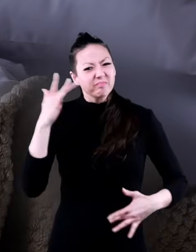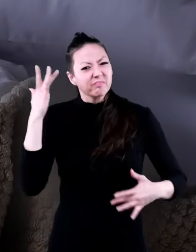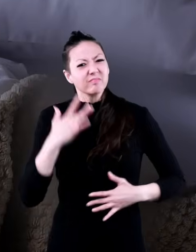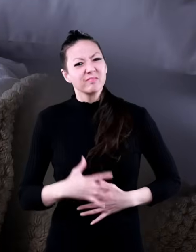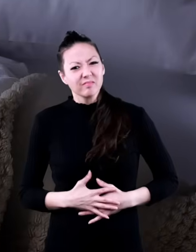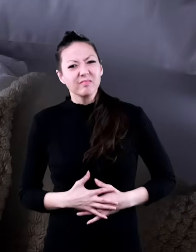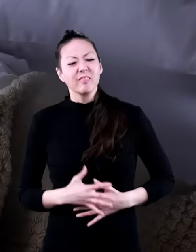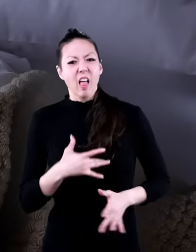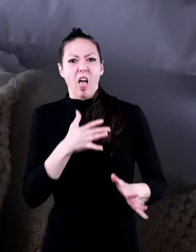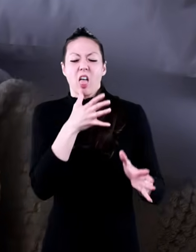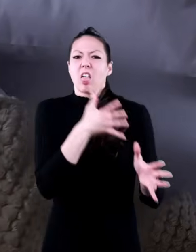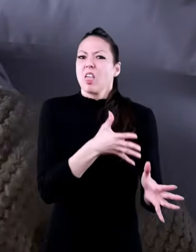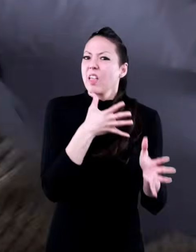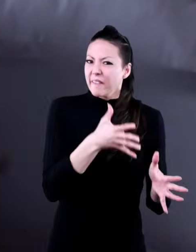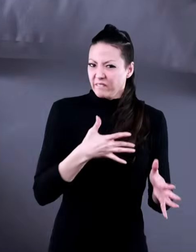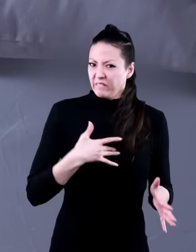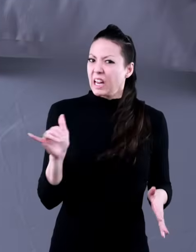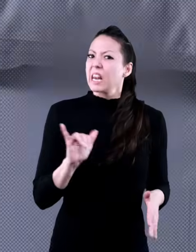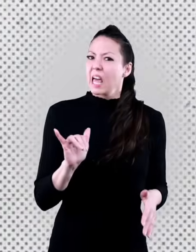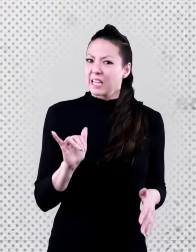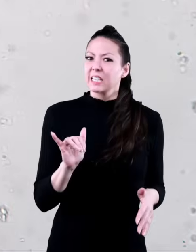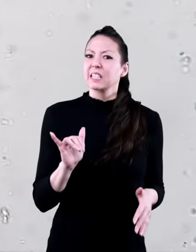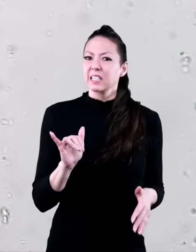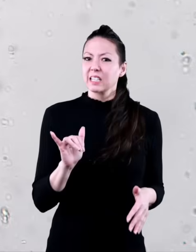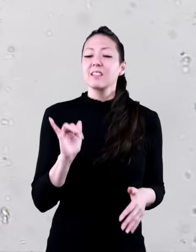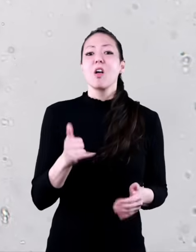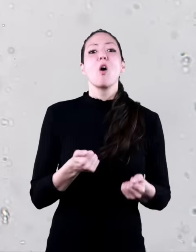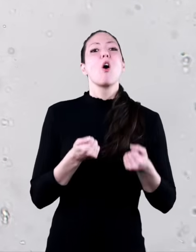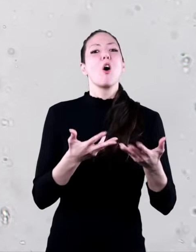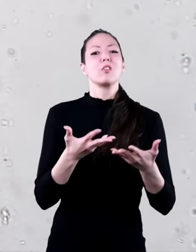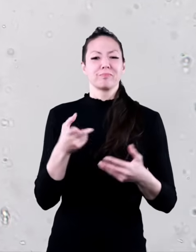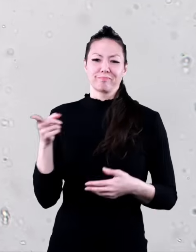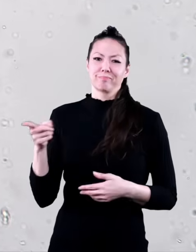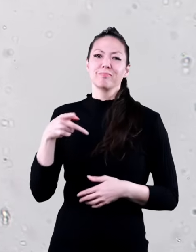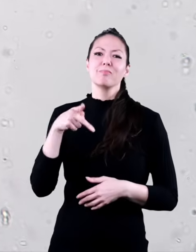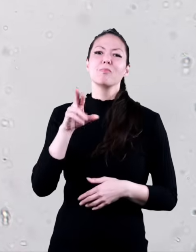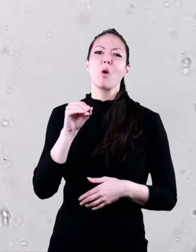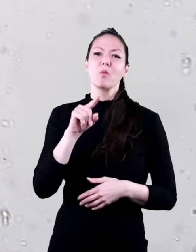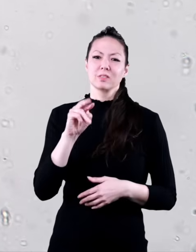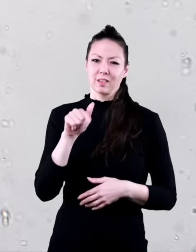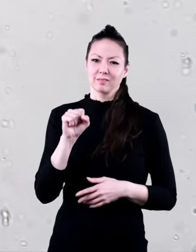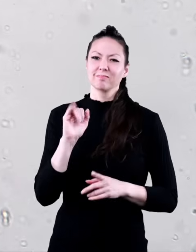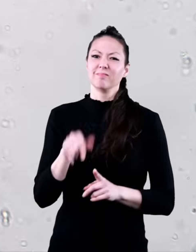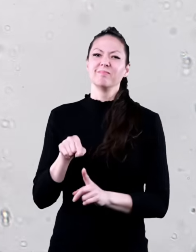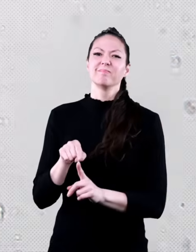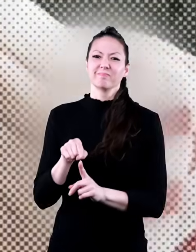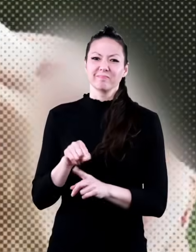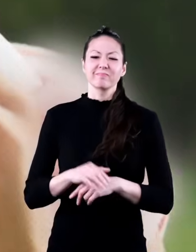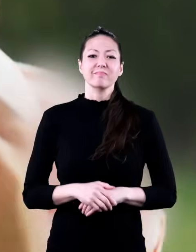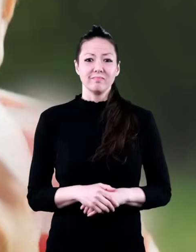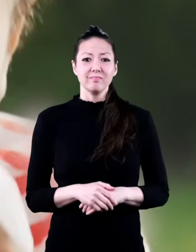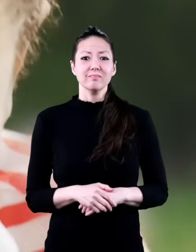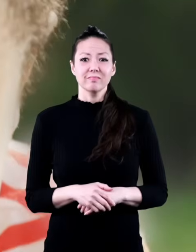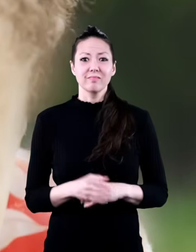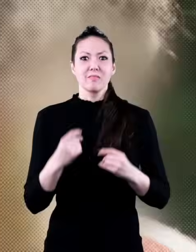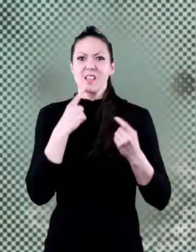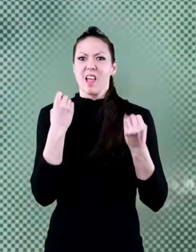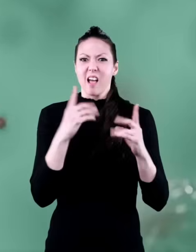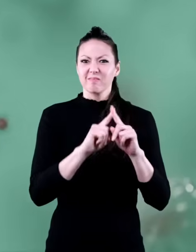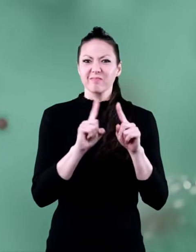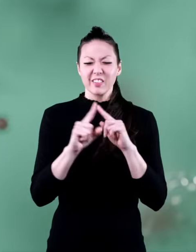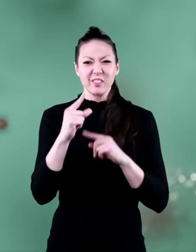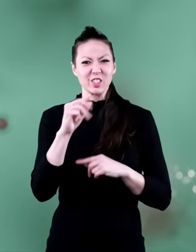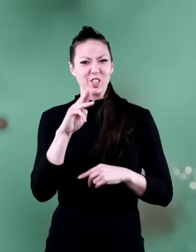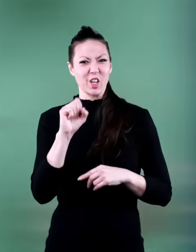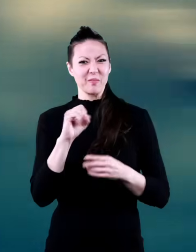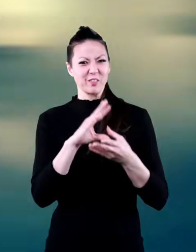or feeling like you have to throw up can all be caused by protozoa whoo that